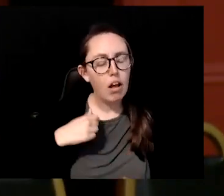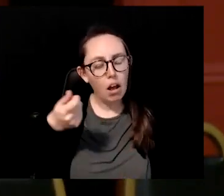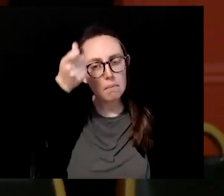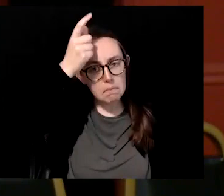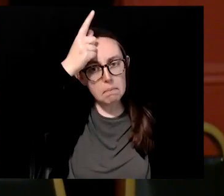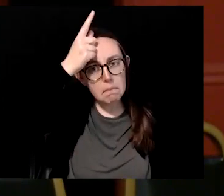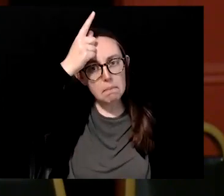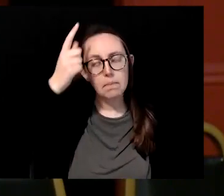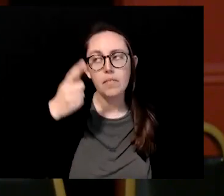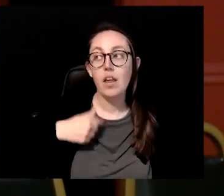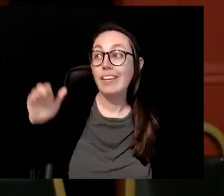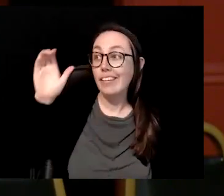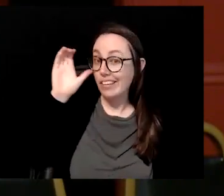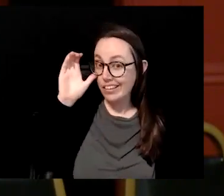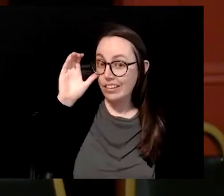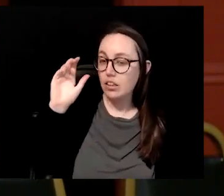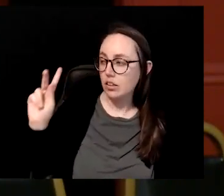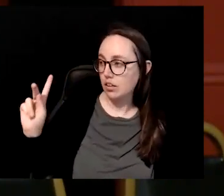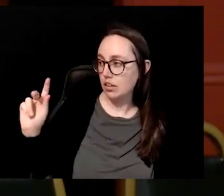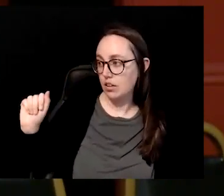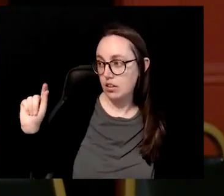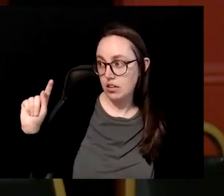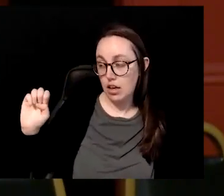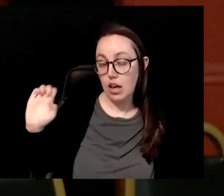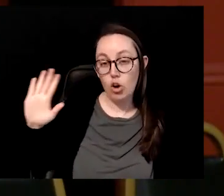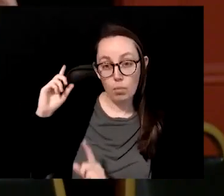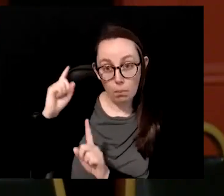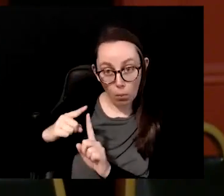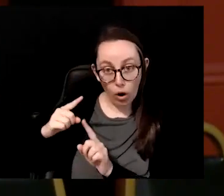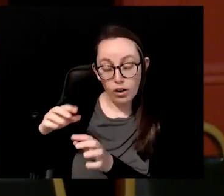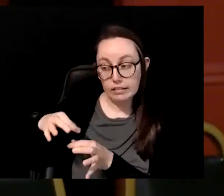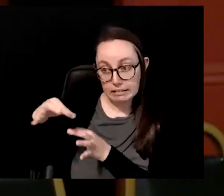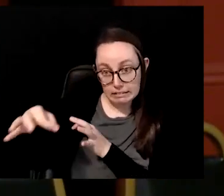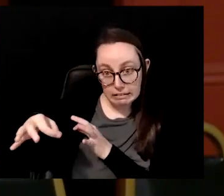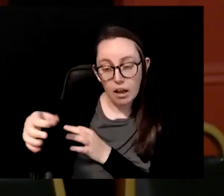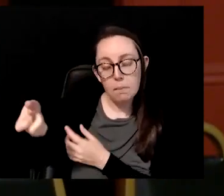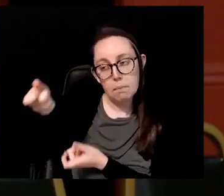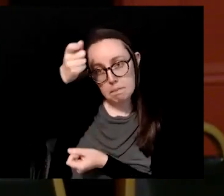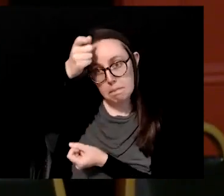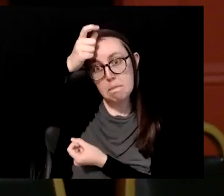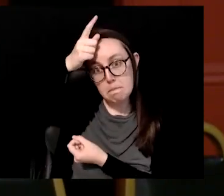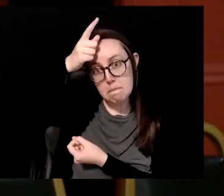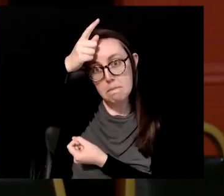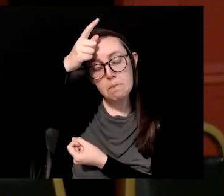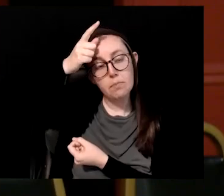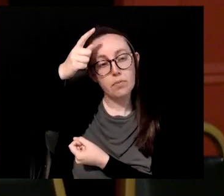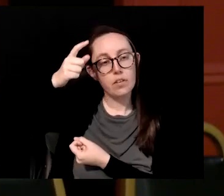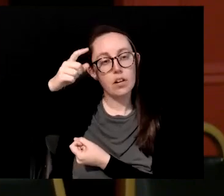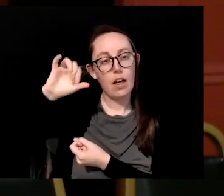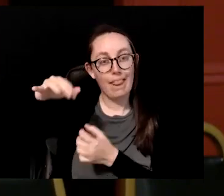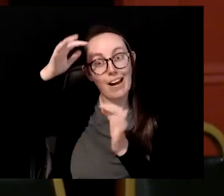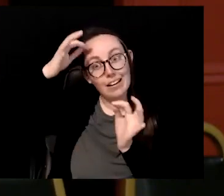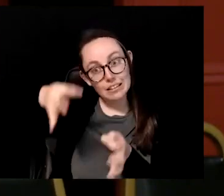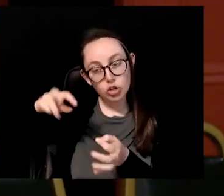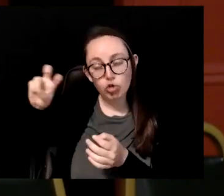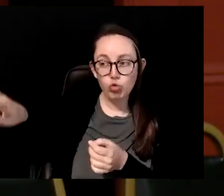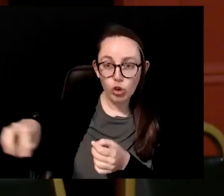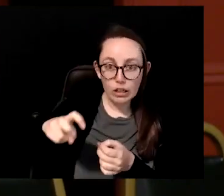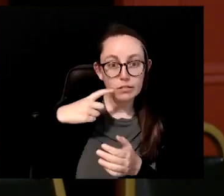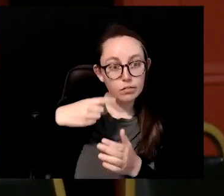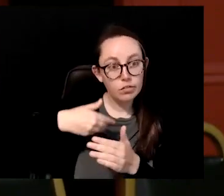Kate's point about delaying it and transferring the decision to the next